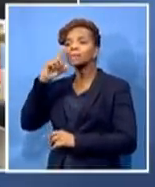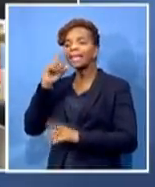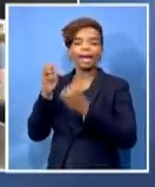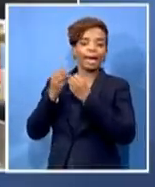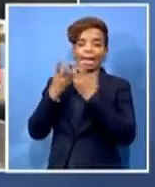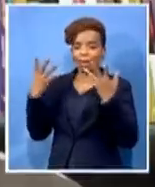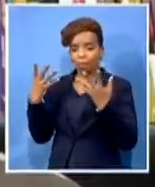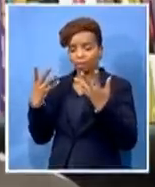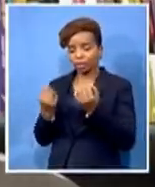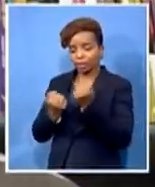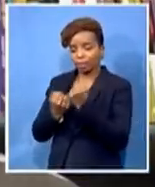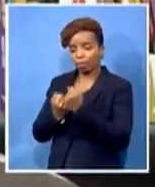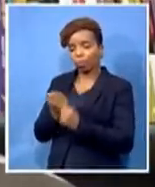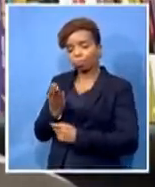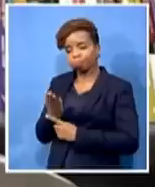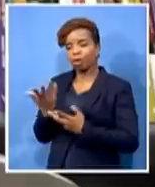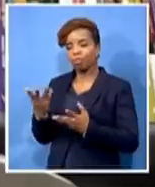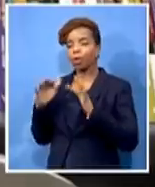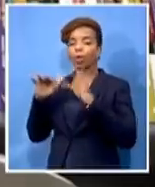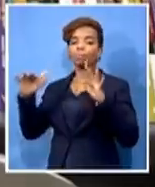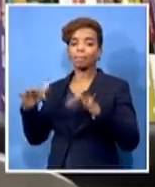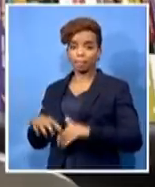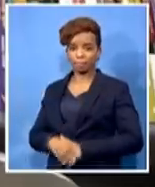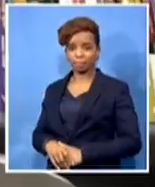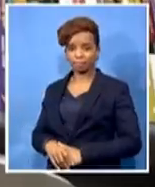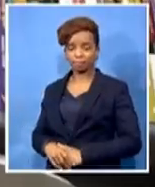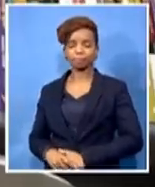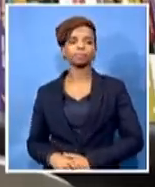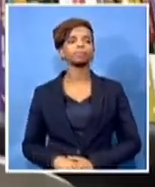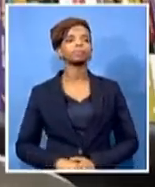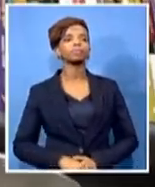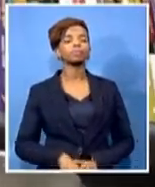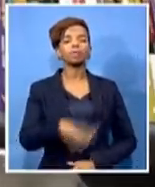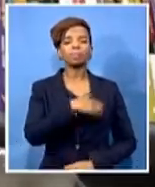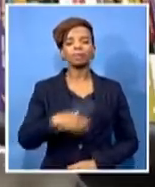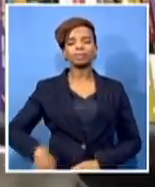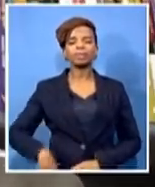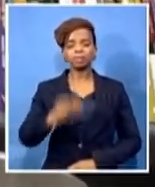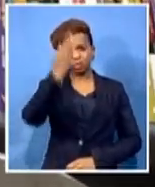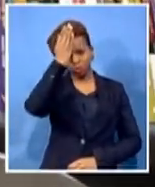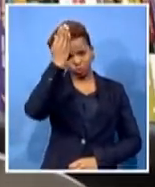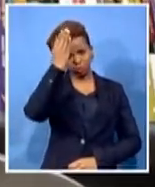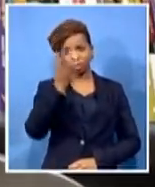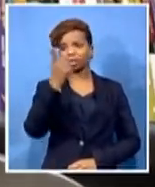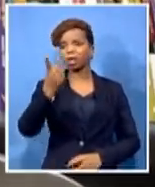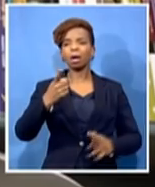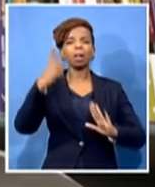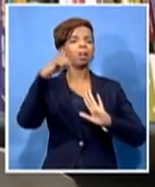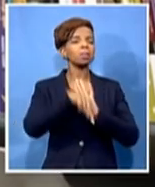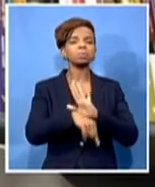President Zuma has got nothing to lose. He has been the leader of the